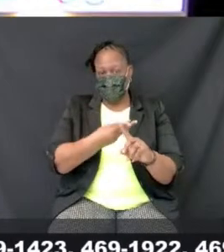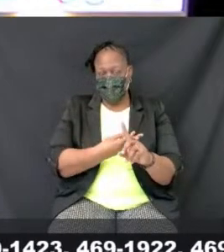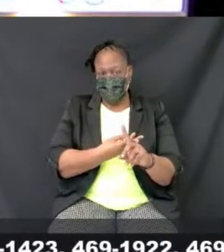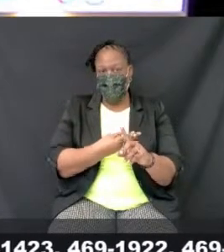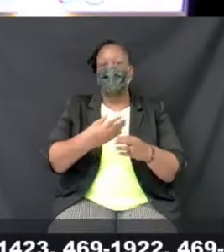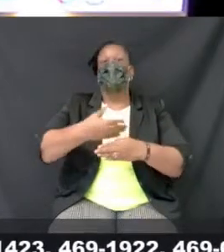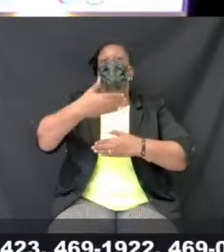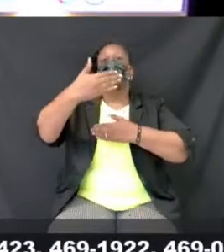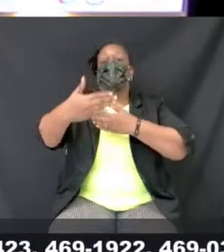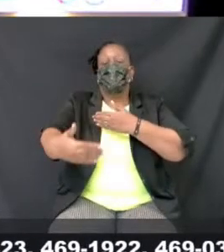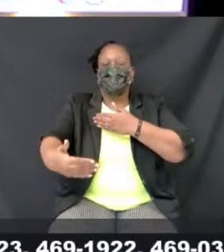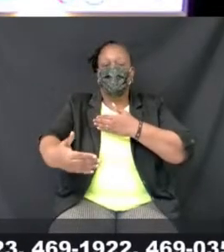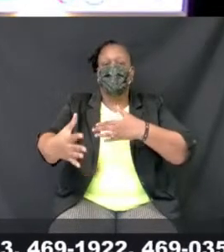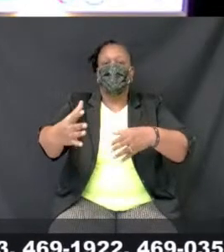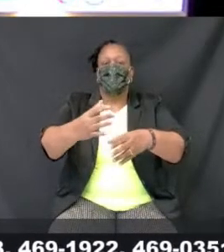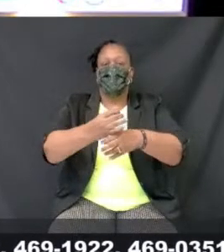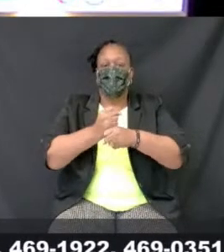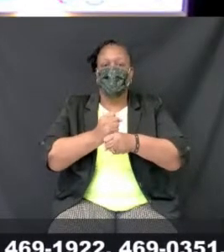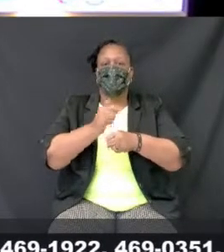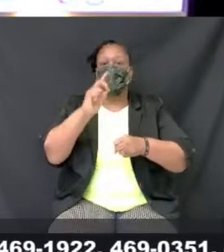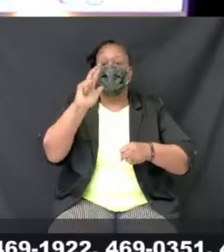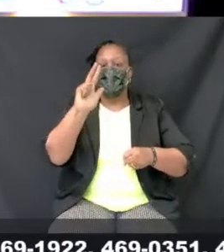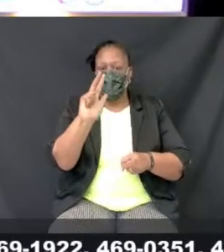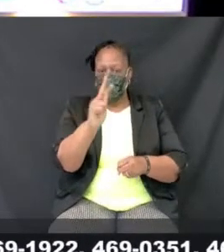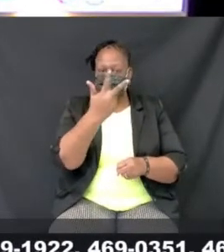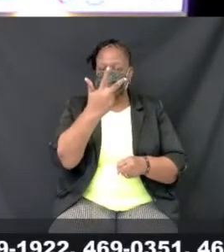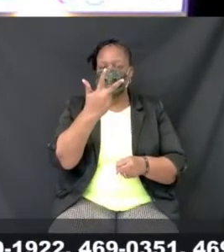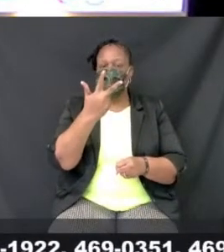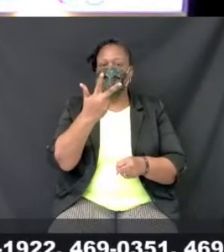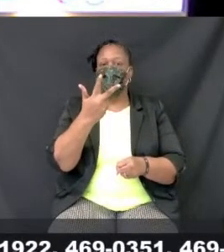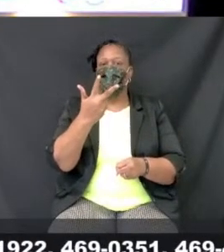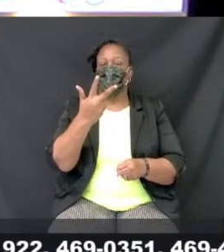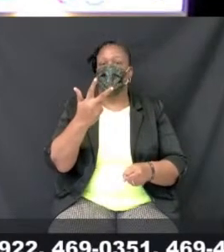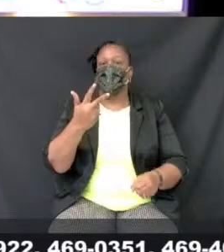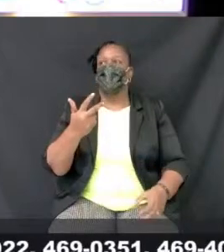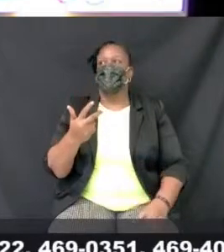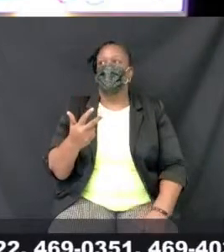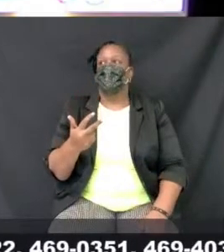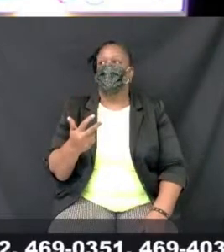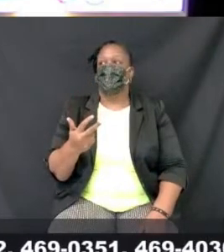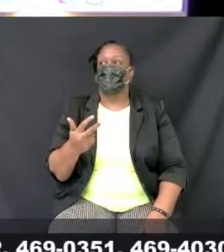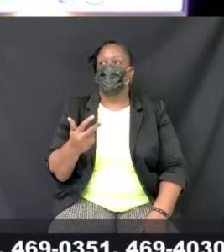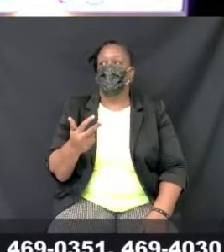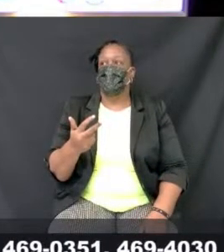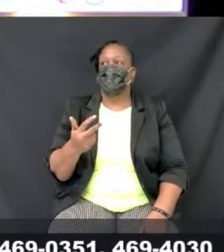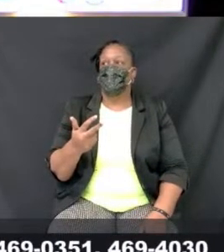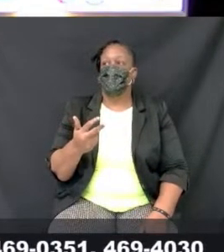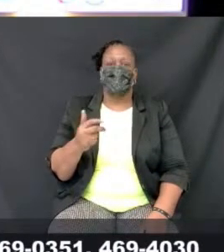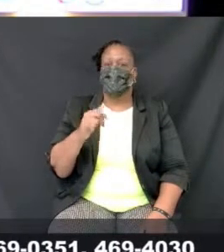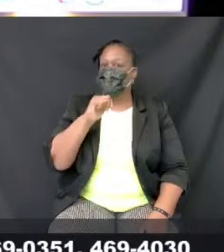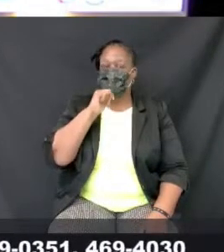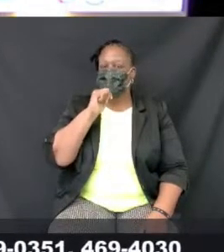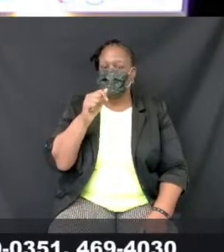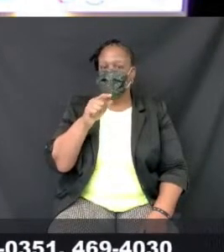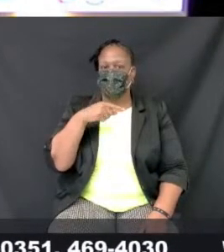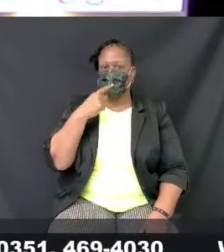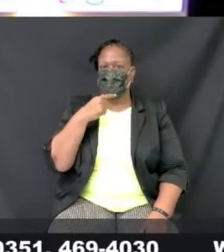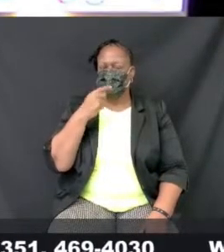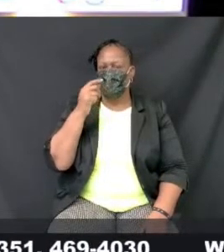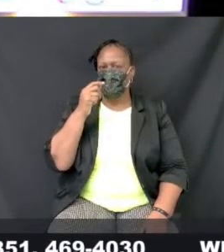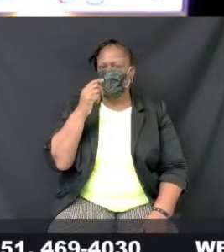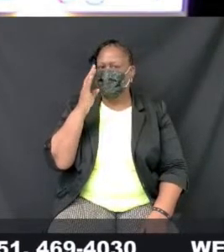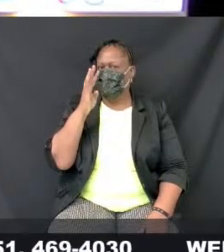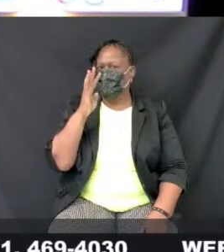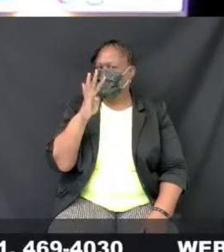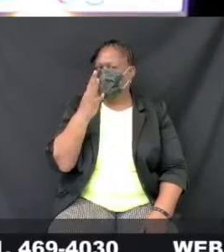after, you can get a booster. We are not recommending as yet a second booster.